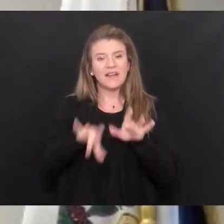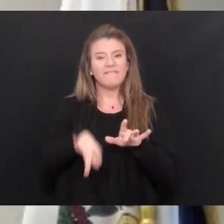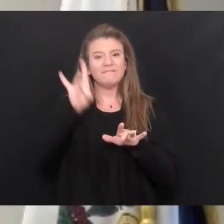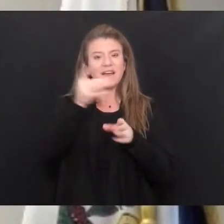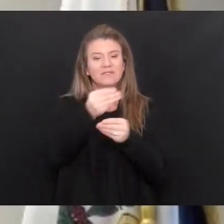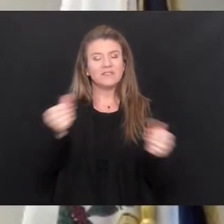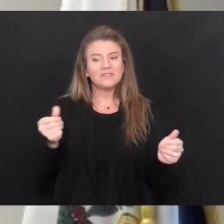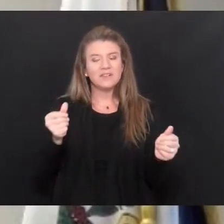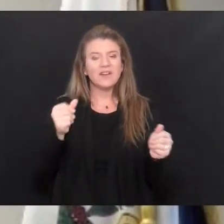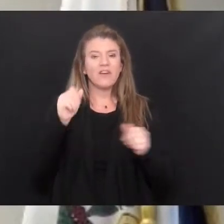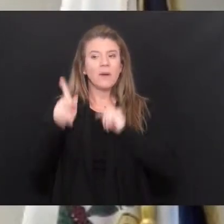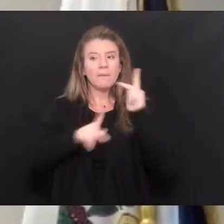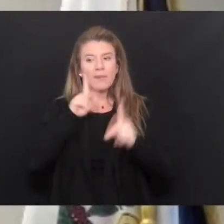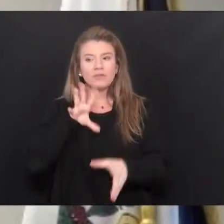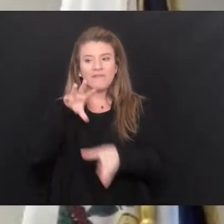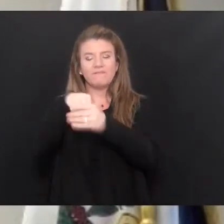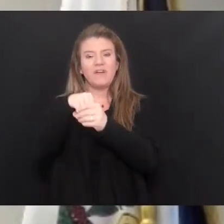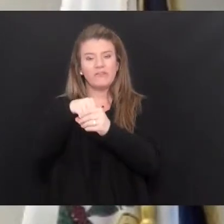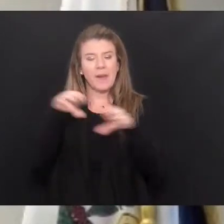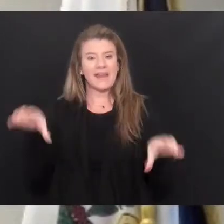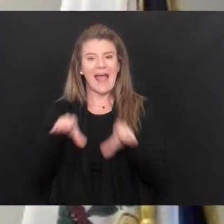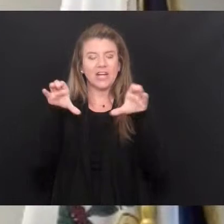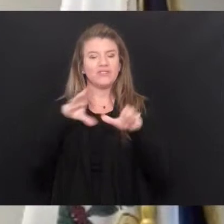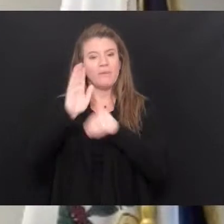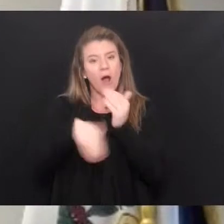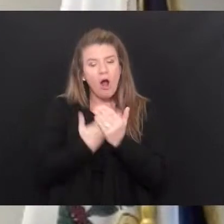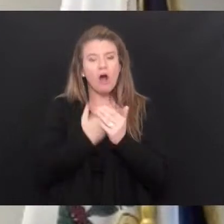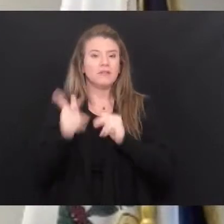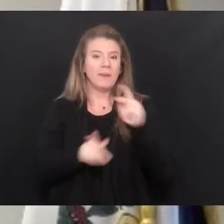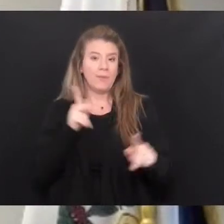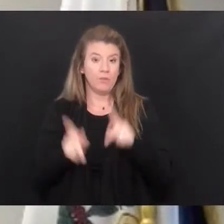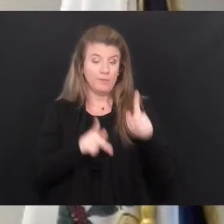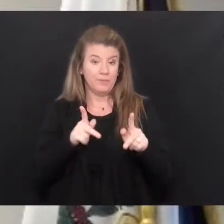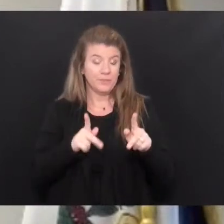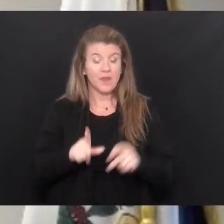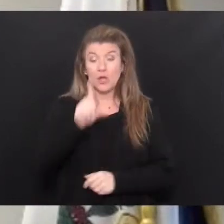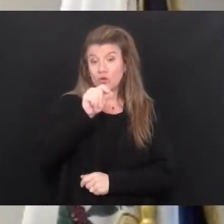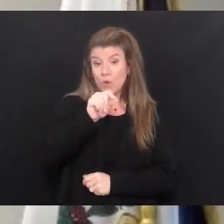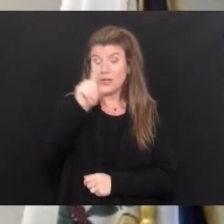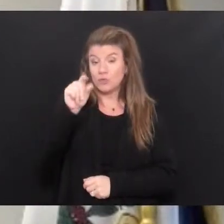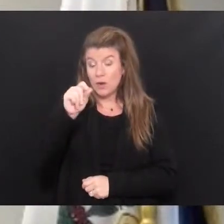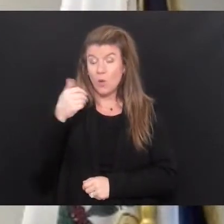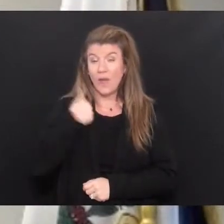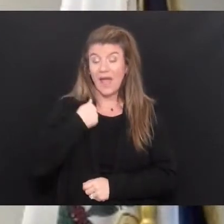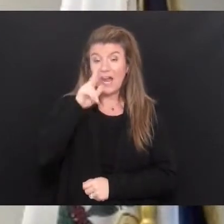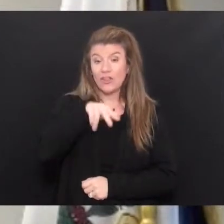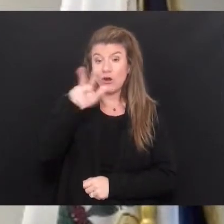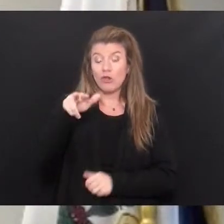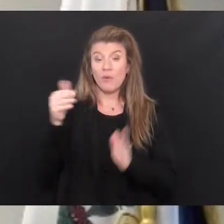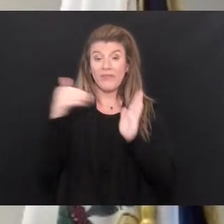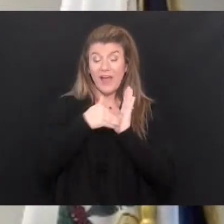requires involvement and action from every citizen. In 2020, there were